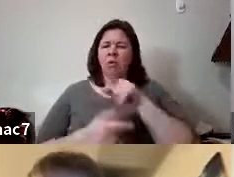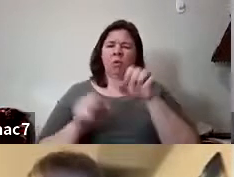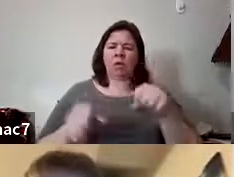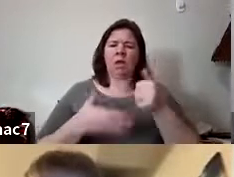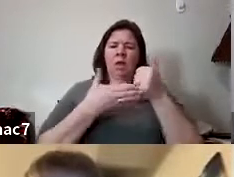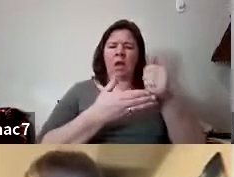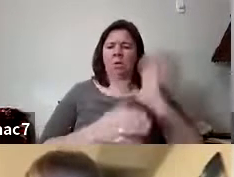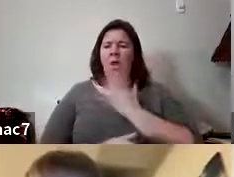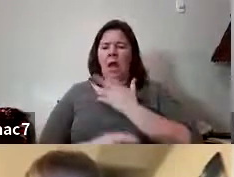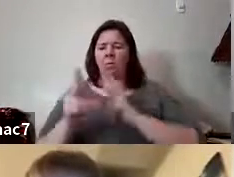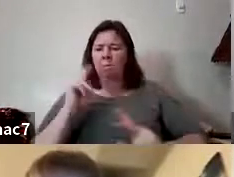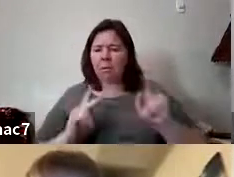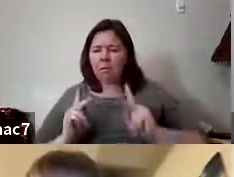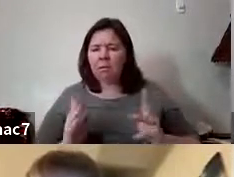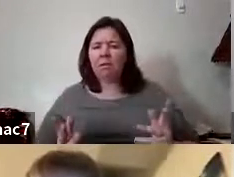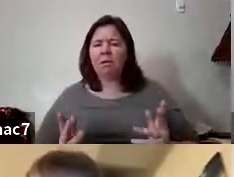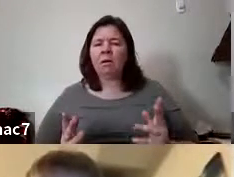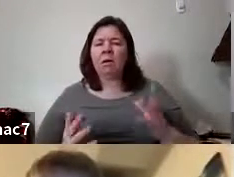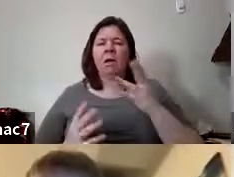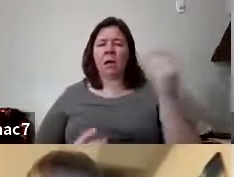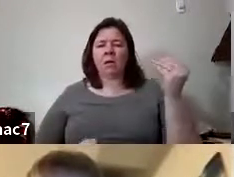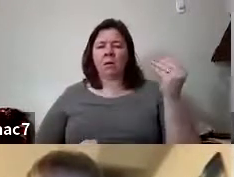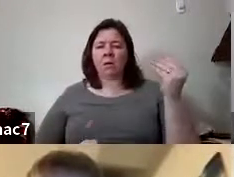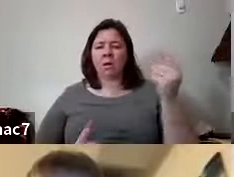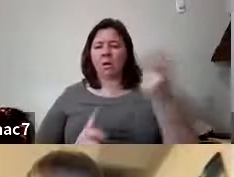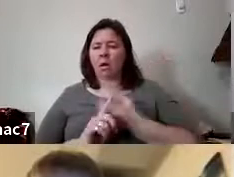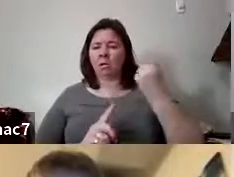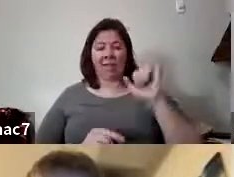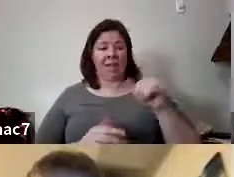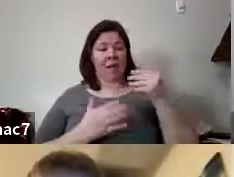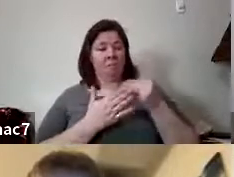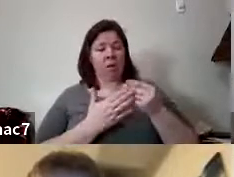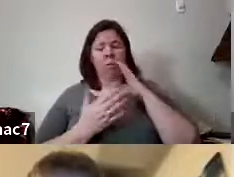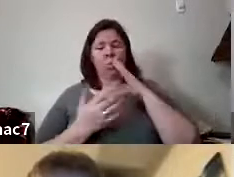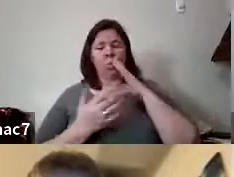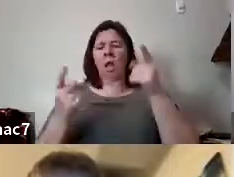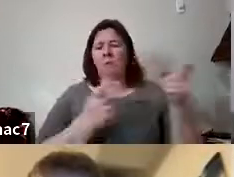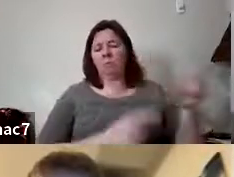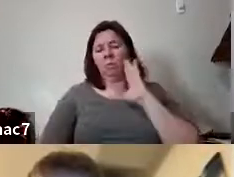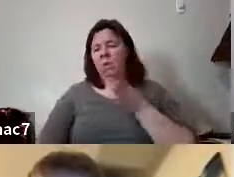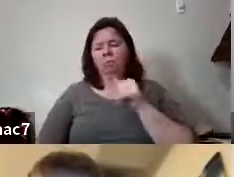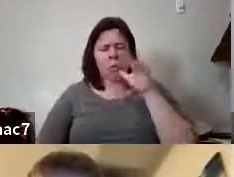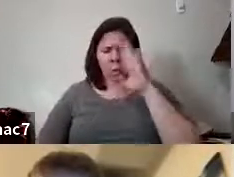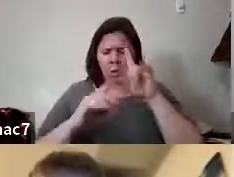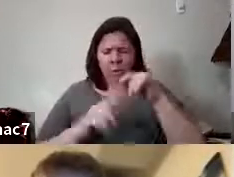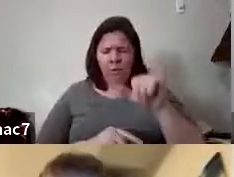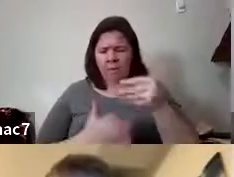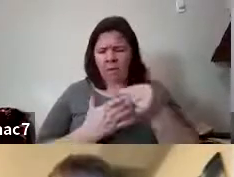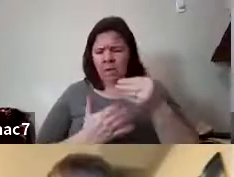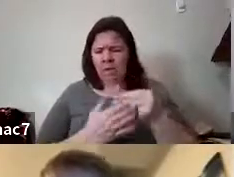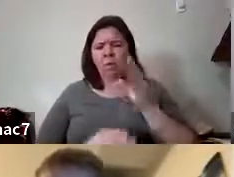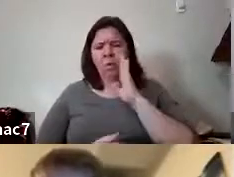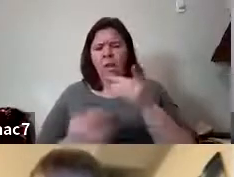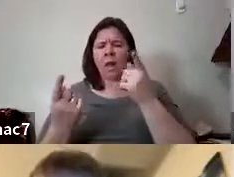out people. And automatically the money will happen. So don't worry about the money. It